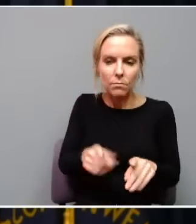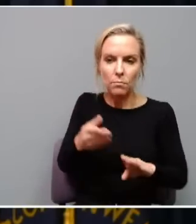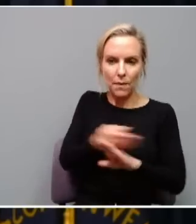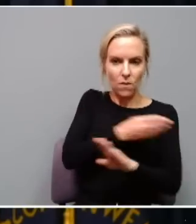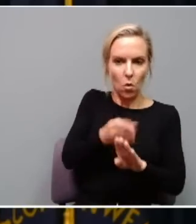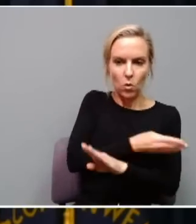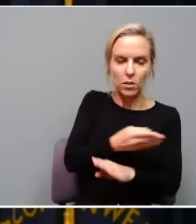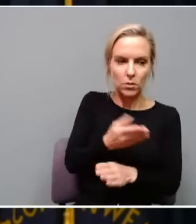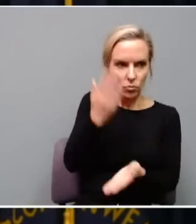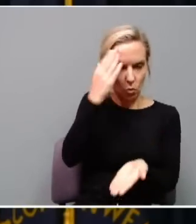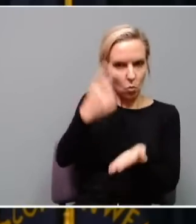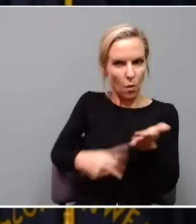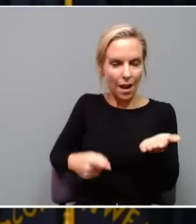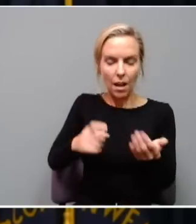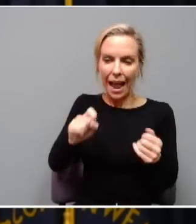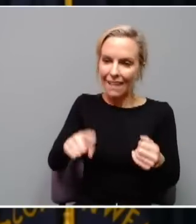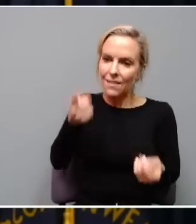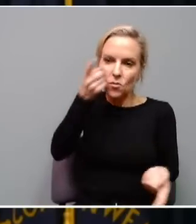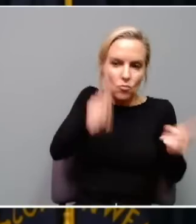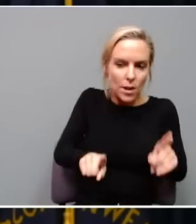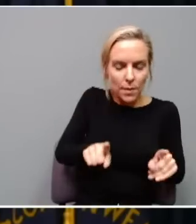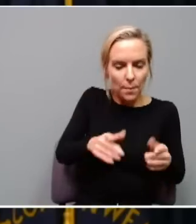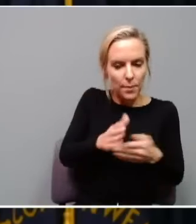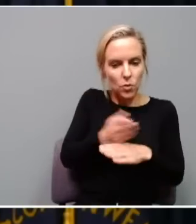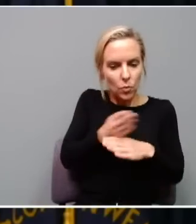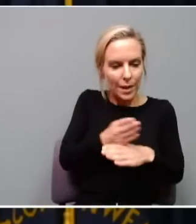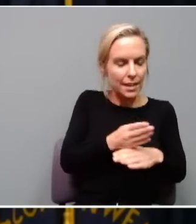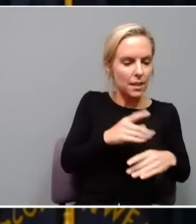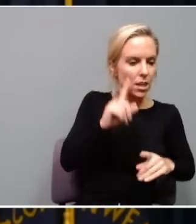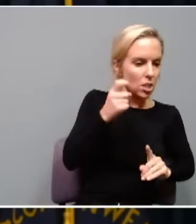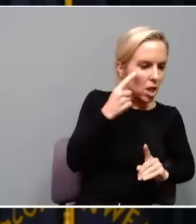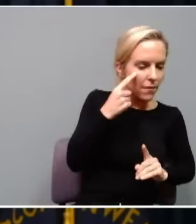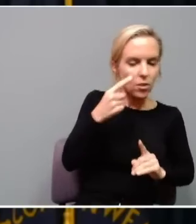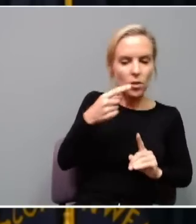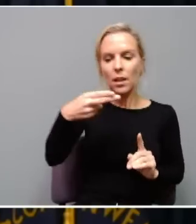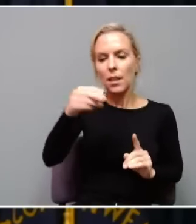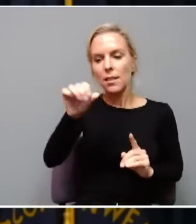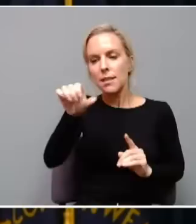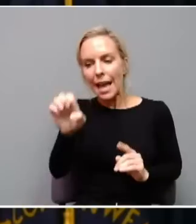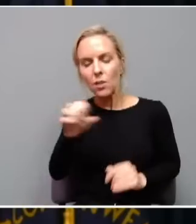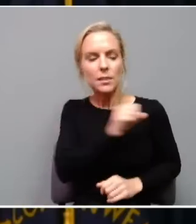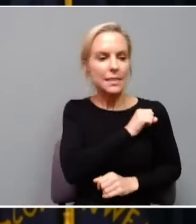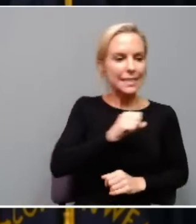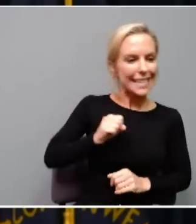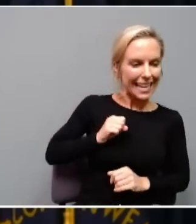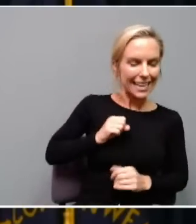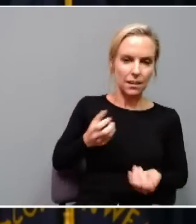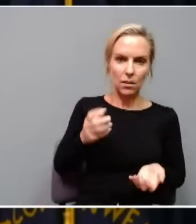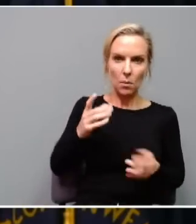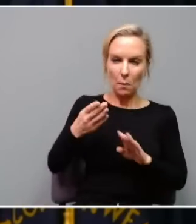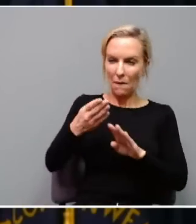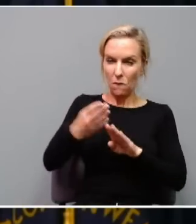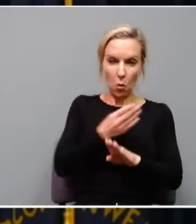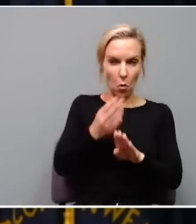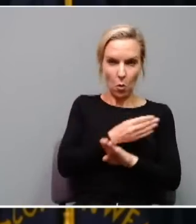You got to have an agreement between the governor, the House, the Senate. And so the one we just had, before we ever called it, we had